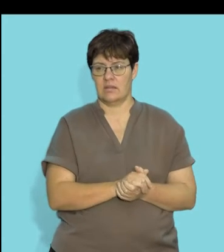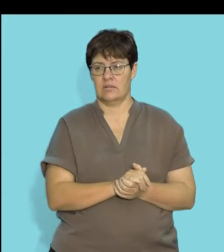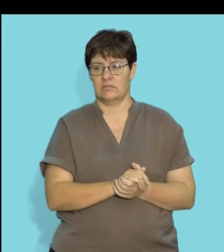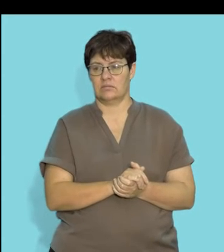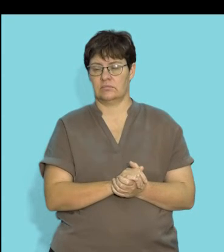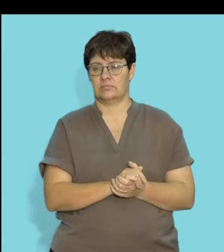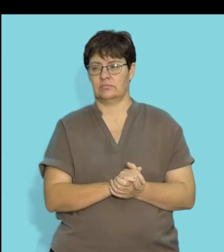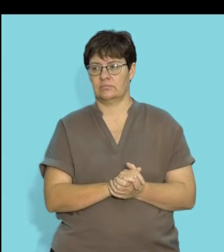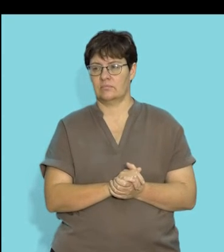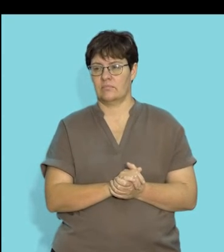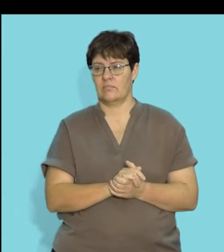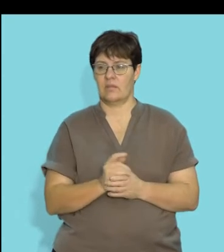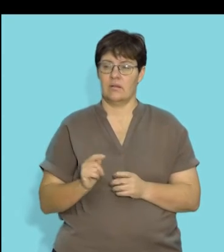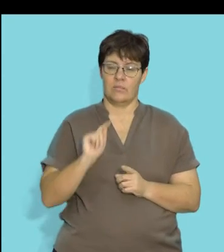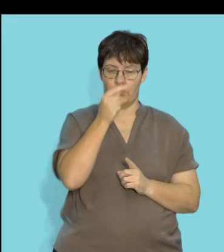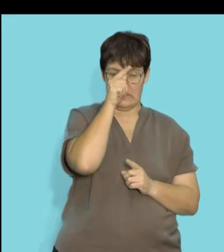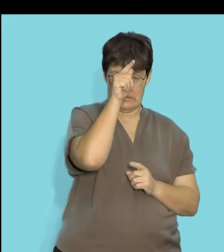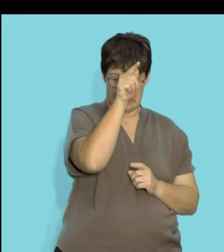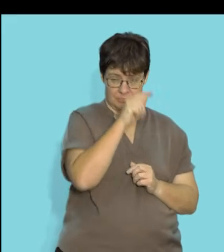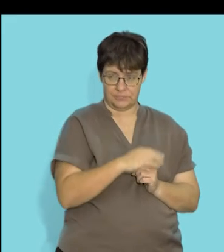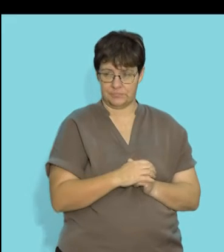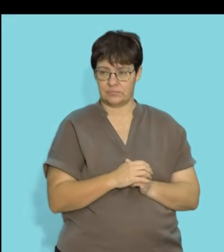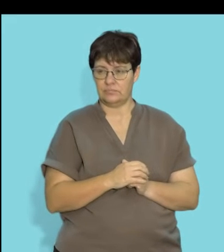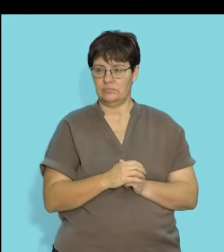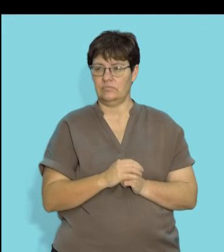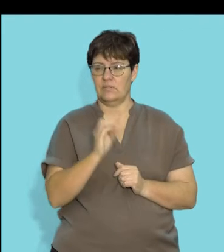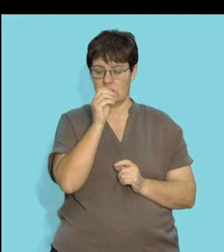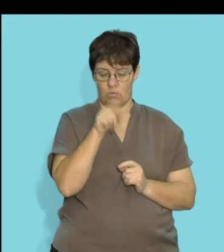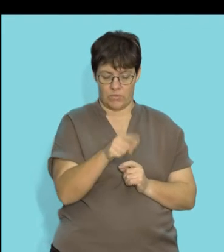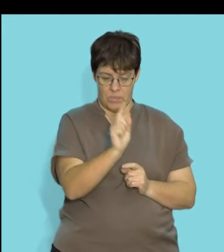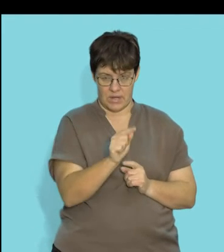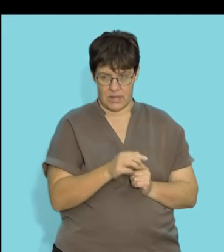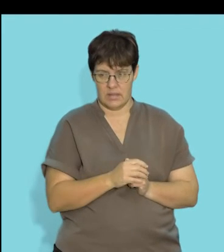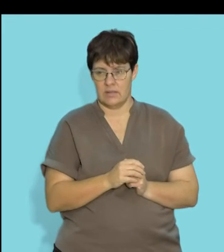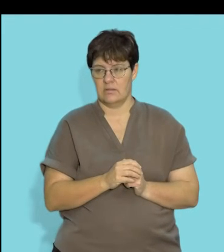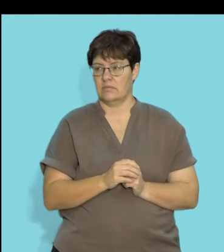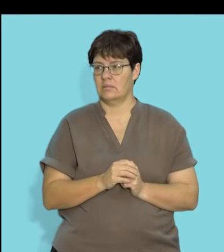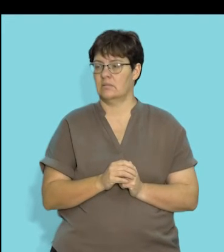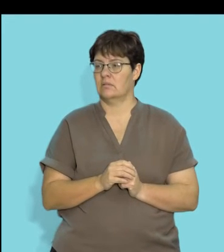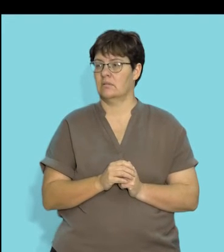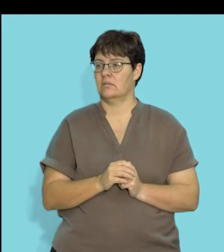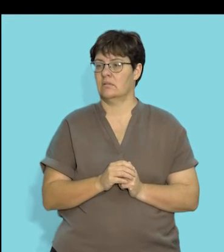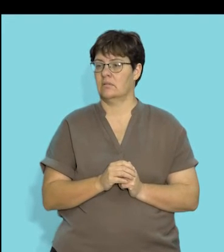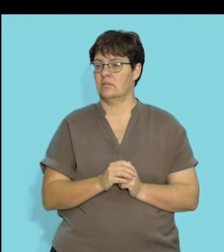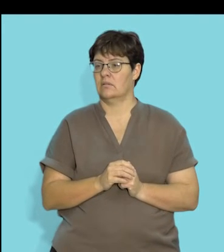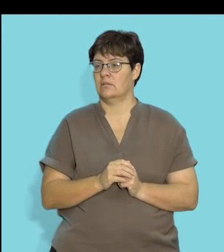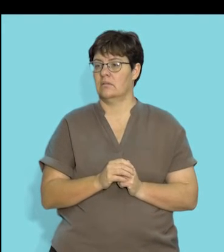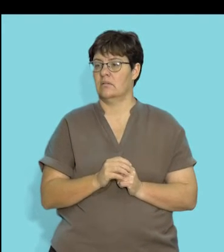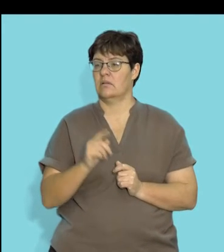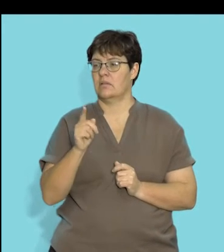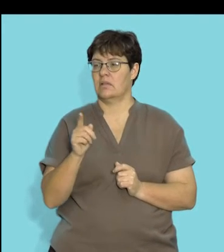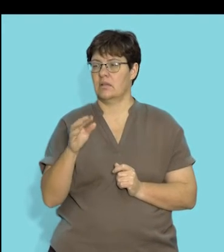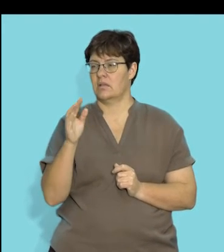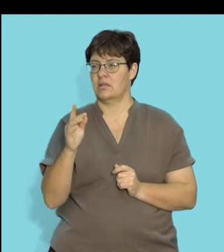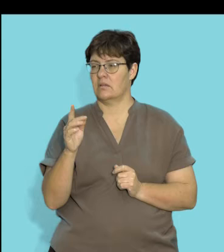one that goes with a 2, so it is up there. The 0 goes with the 1, it is somewhere on the y-axis